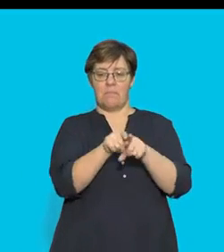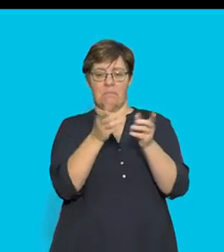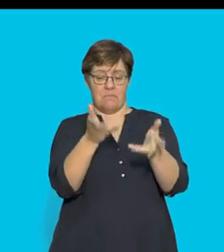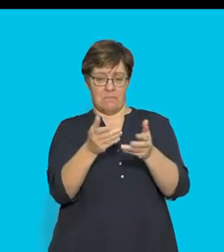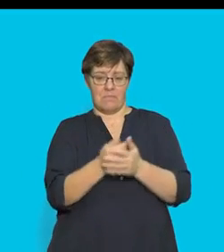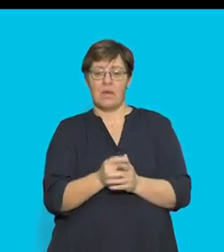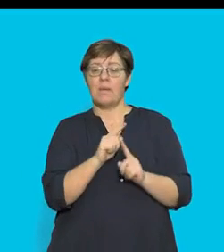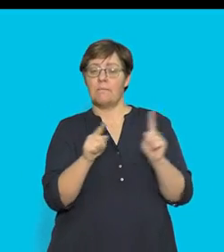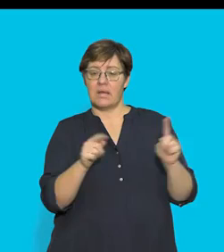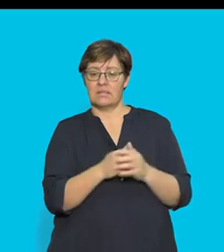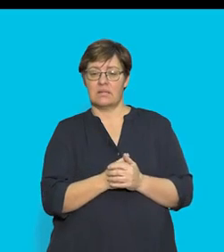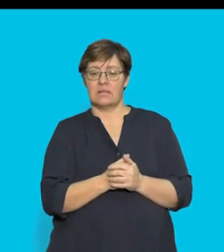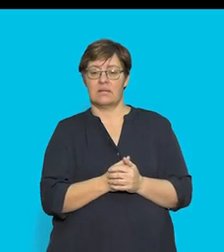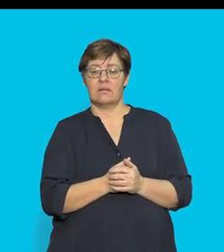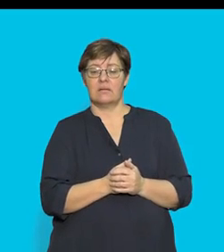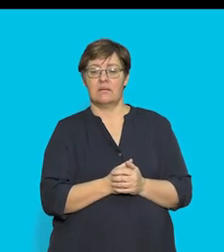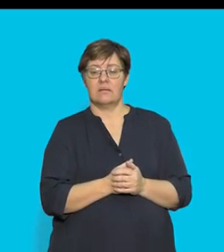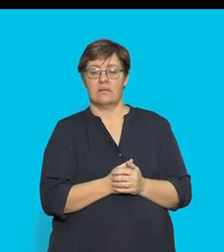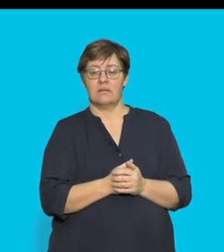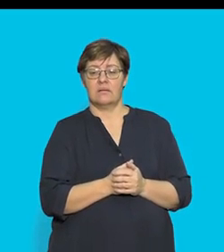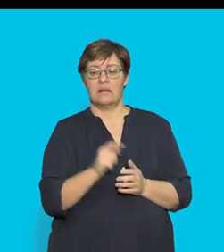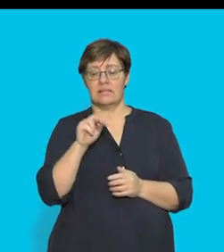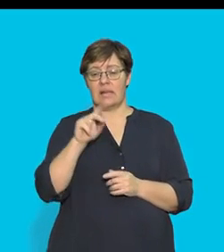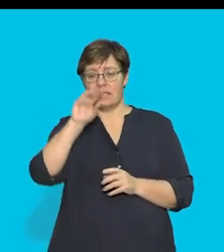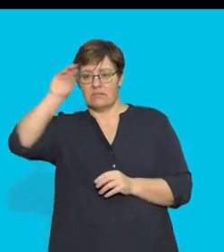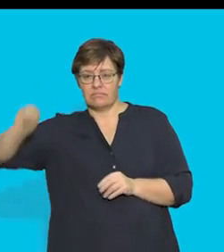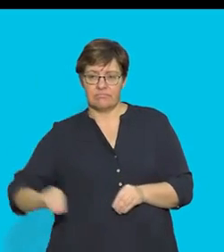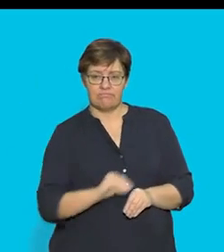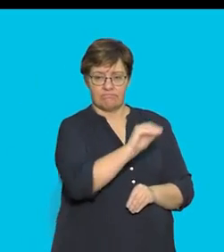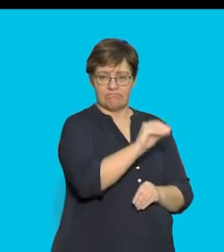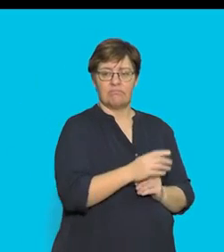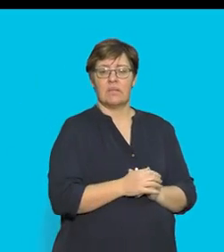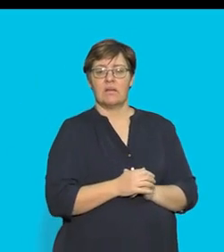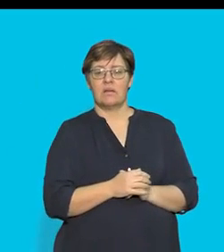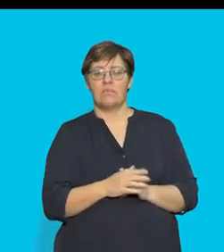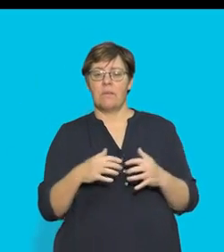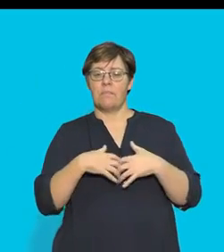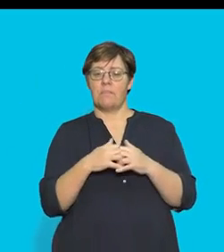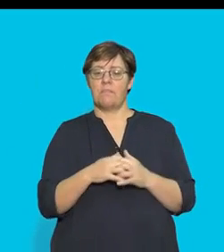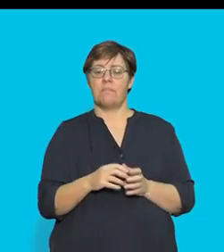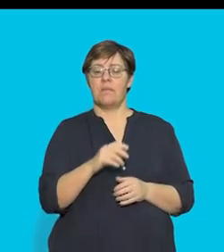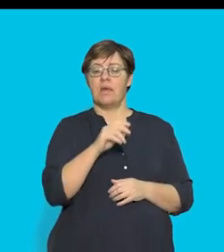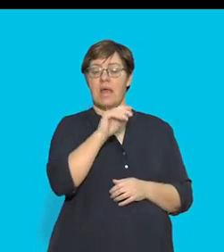front. So just rearranging this, I'm going to end up with k tan x.